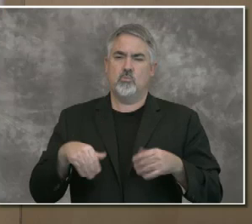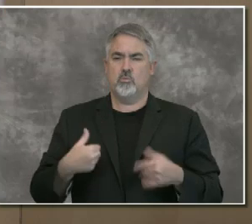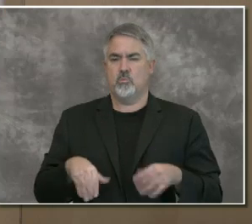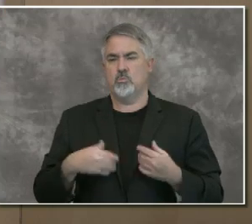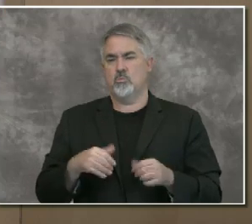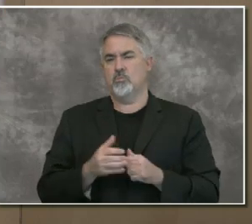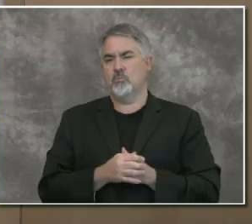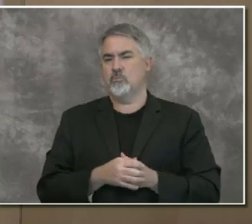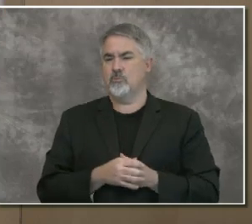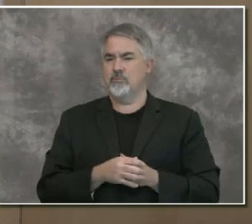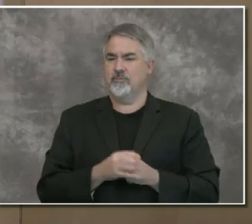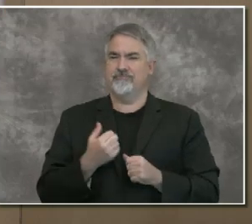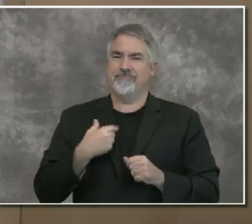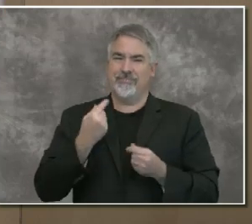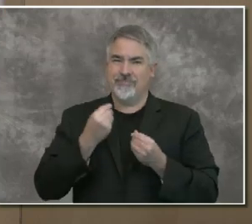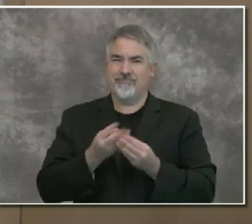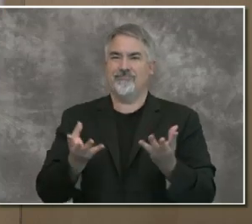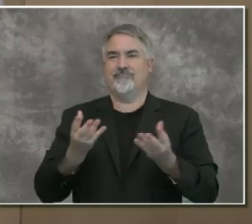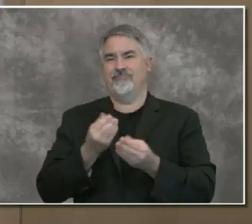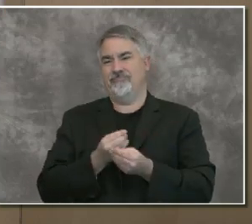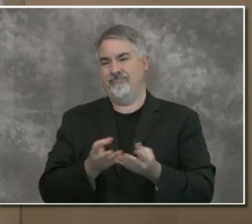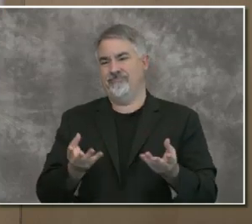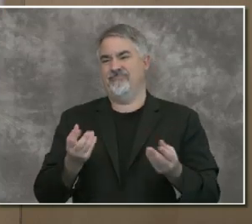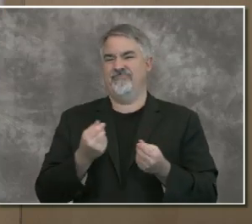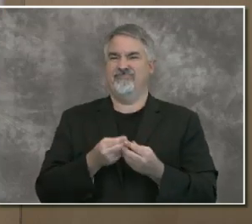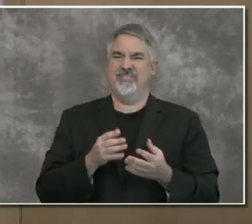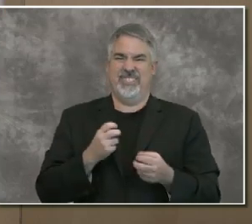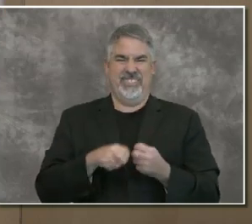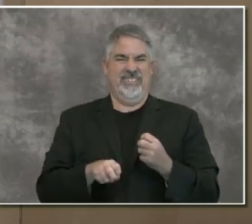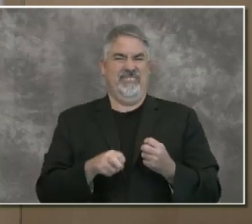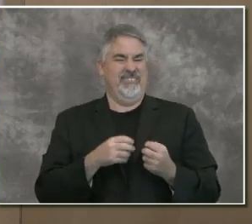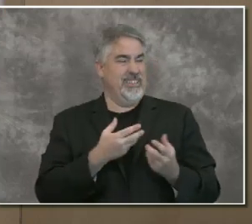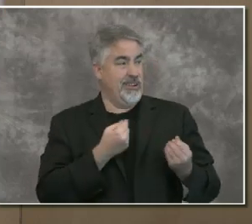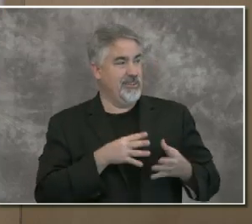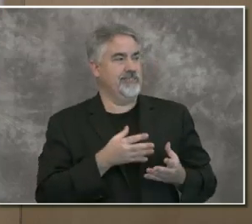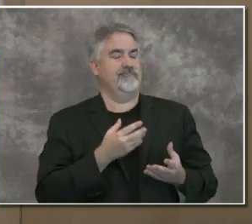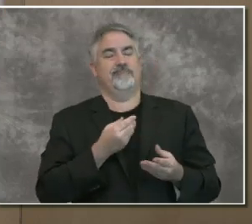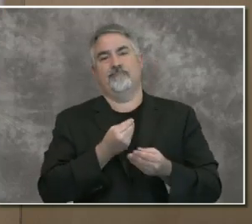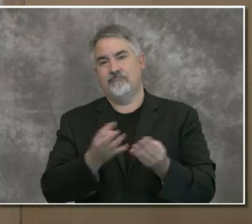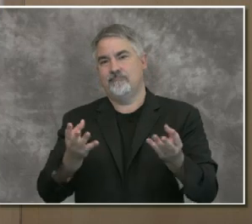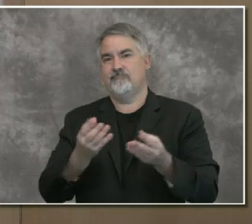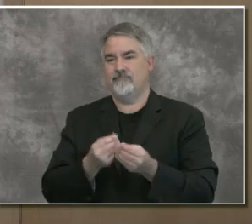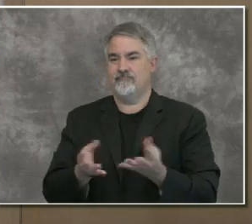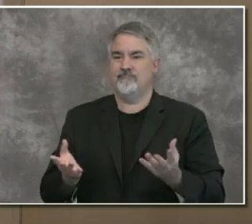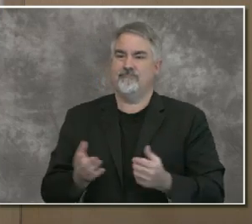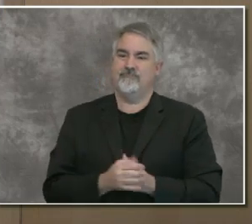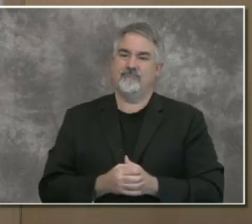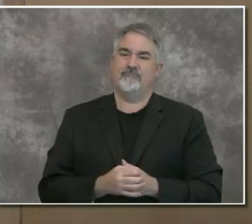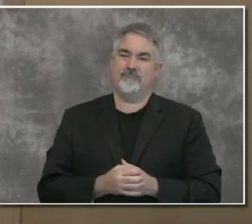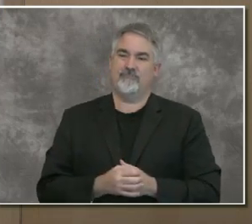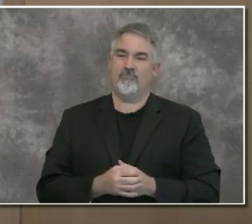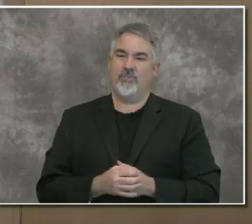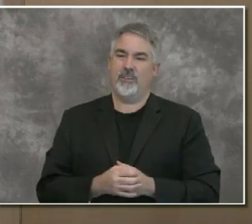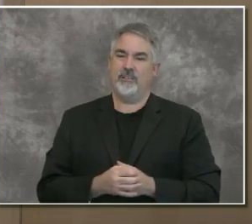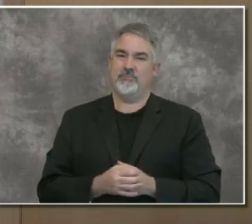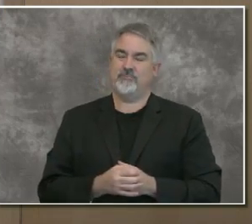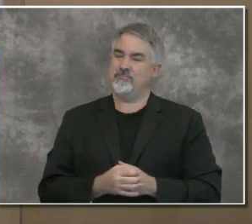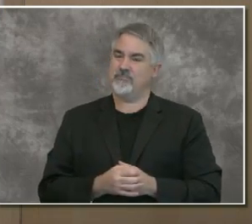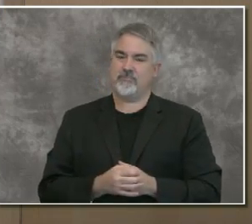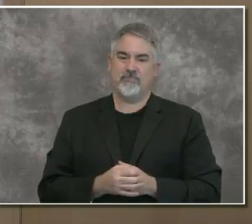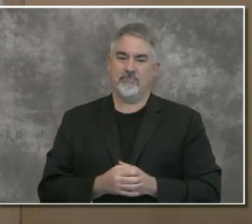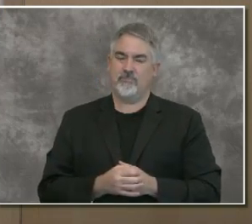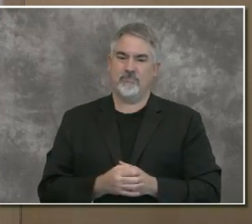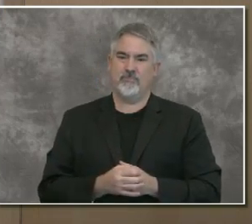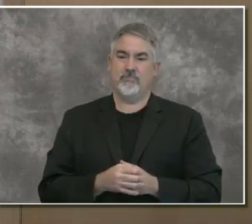we've reported who have lost their lives due to COVID-19. Regarding outbreaks in congregate and community